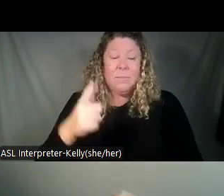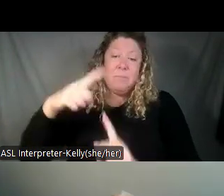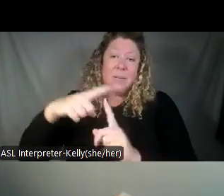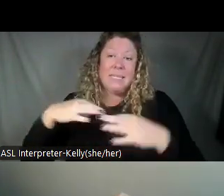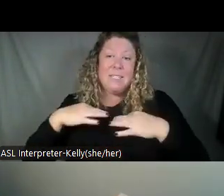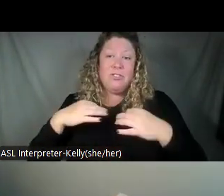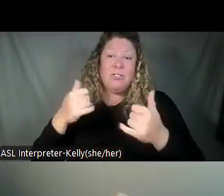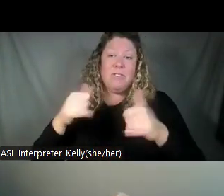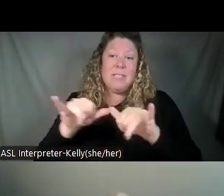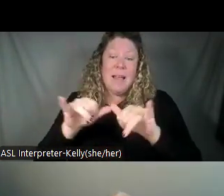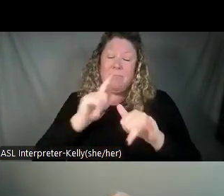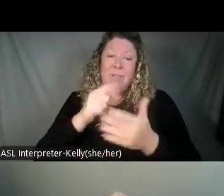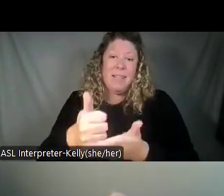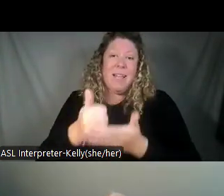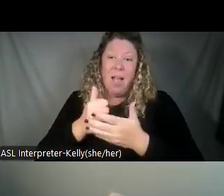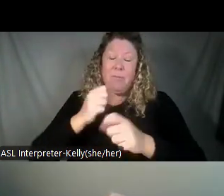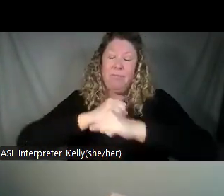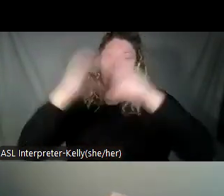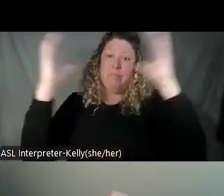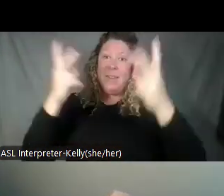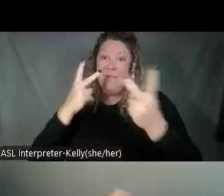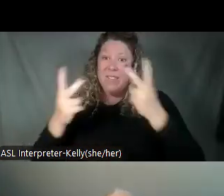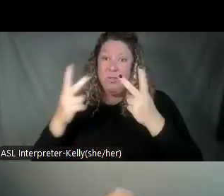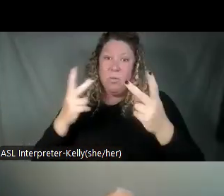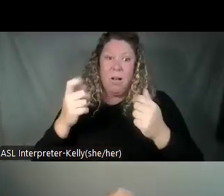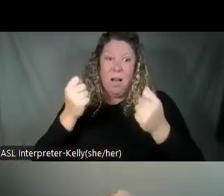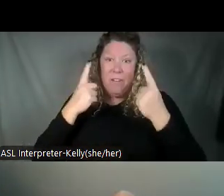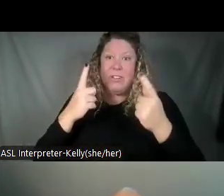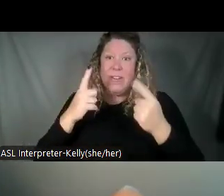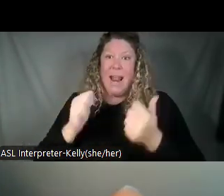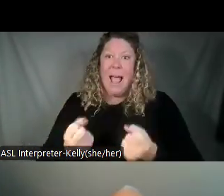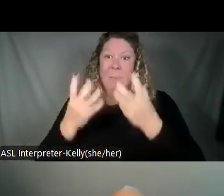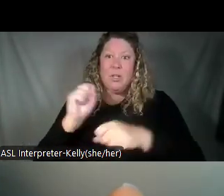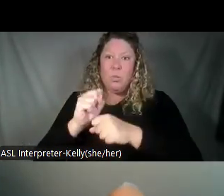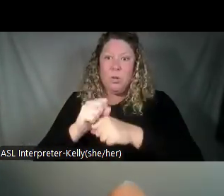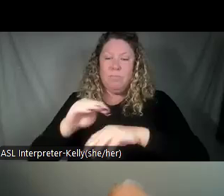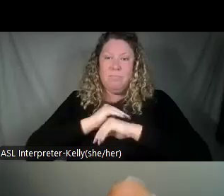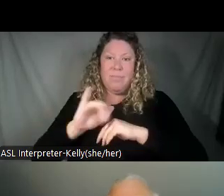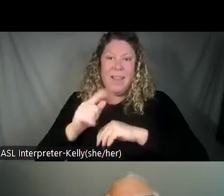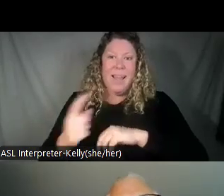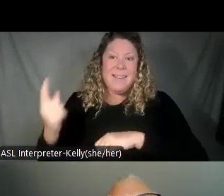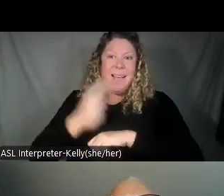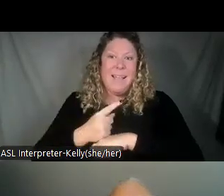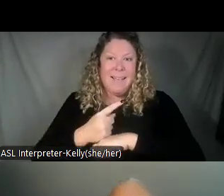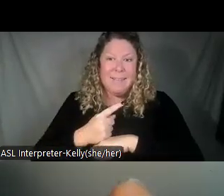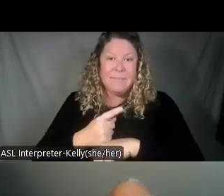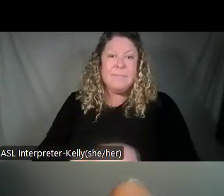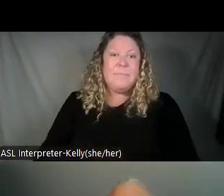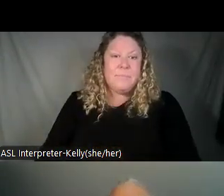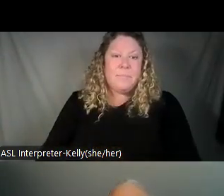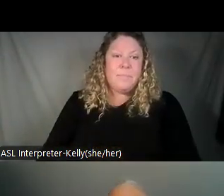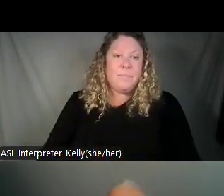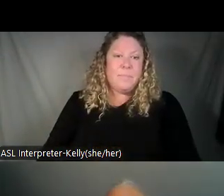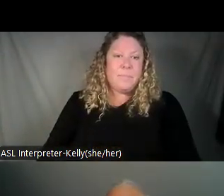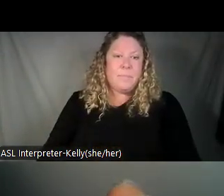day. It's really a nice way to be able to estimate using those relative sizes.